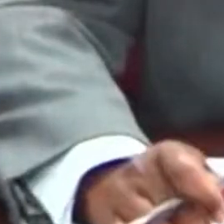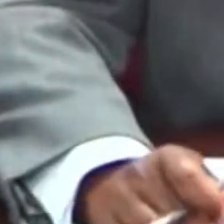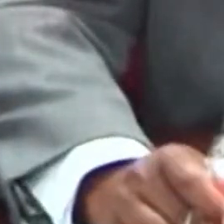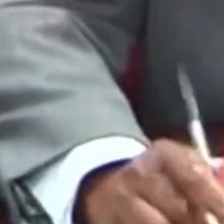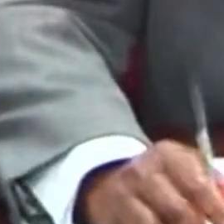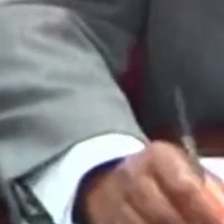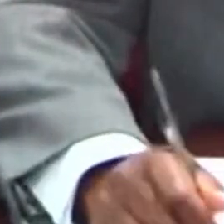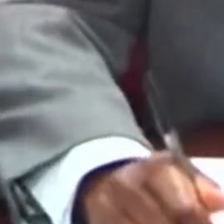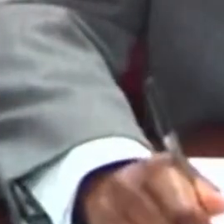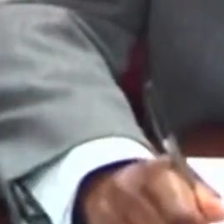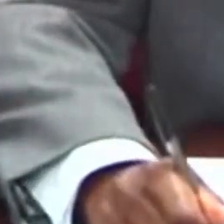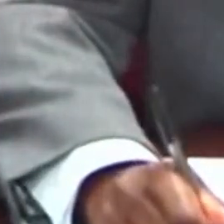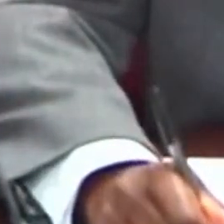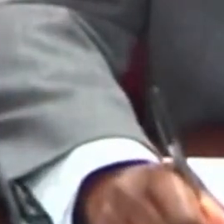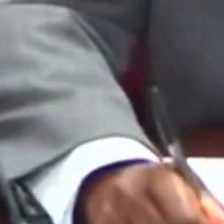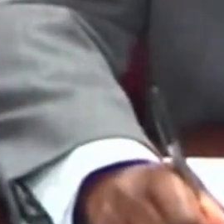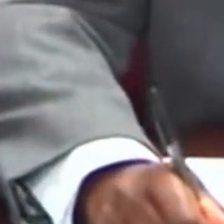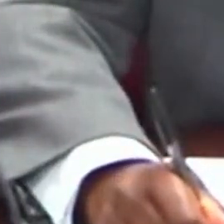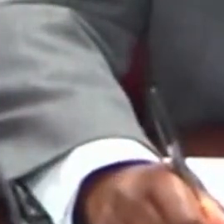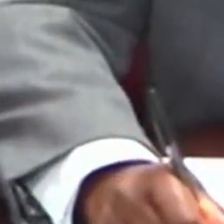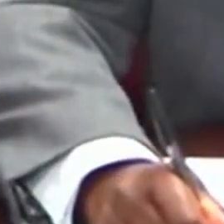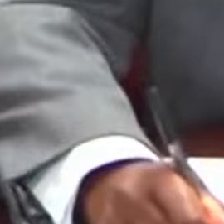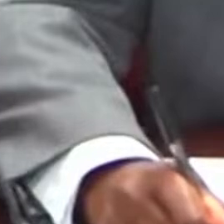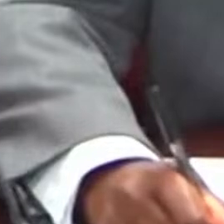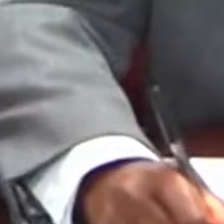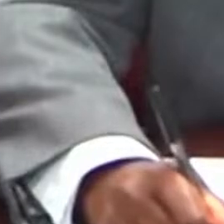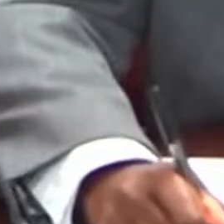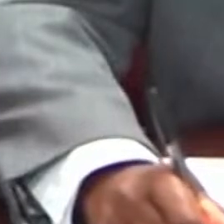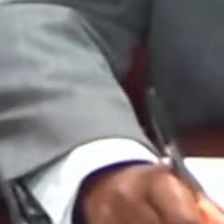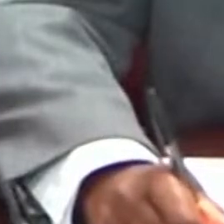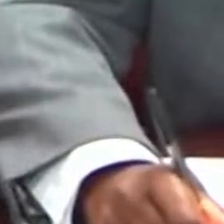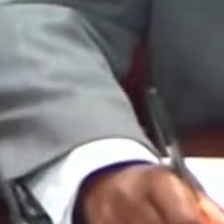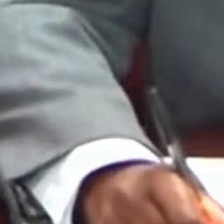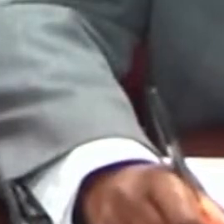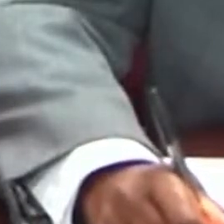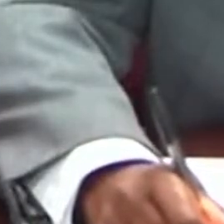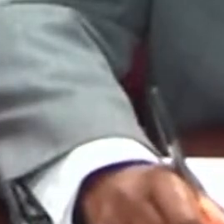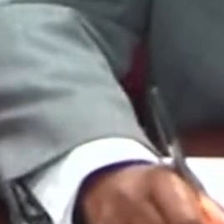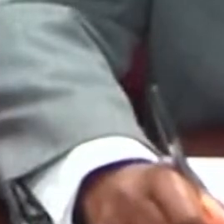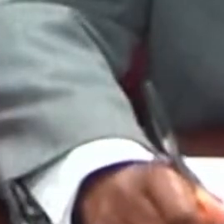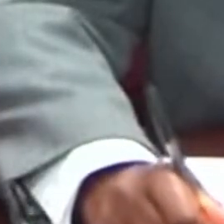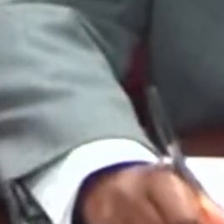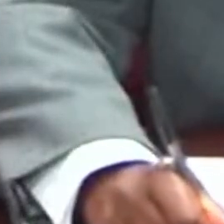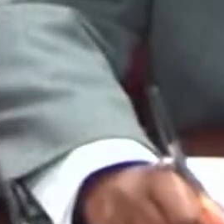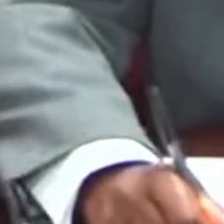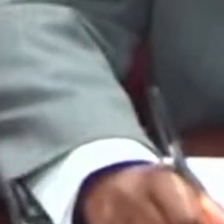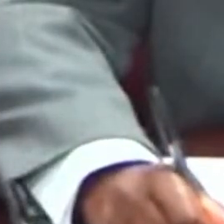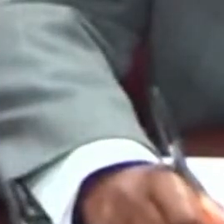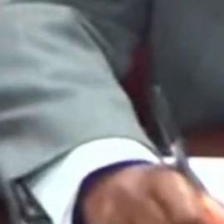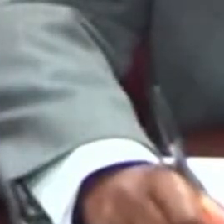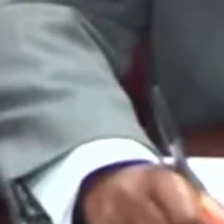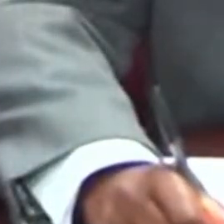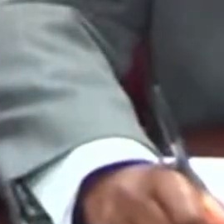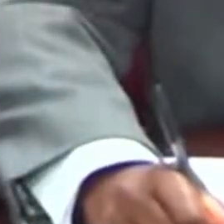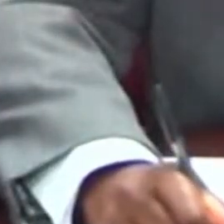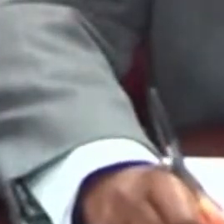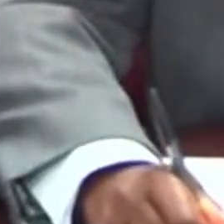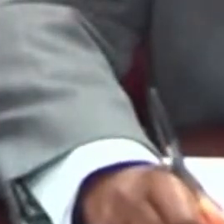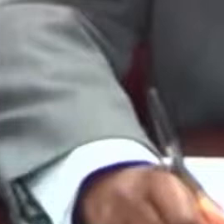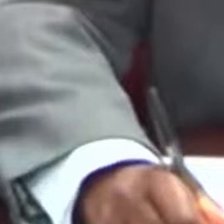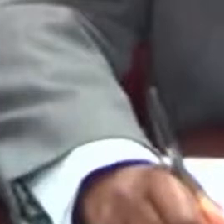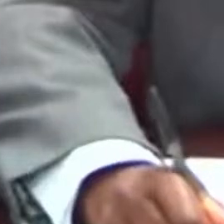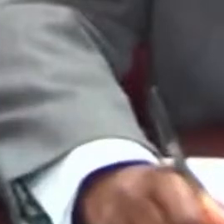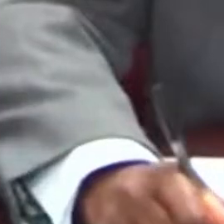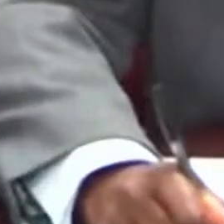it's the same principle really, and we are going to borrow until this increase the country's debt situation. Well, we are